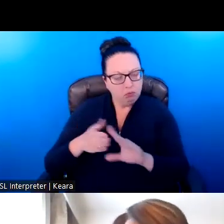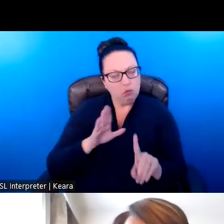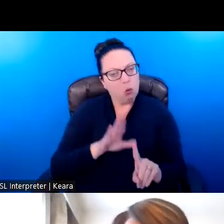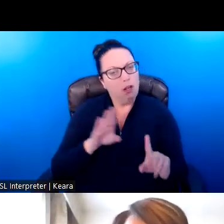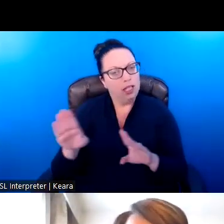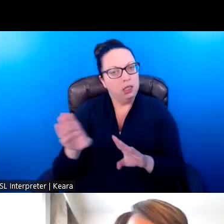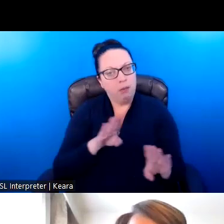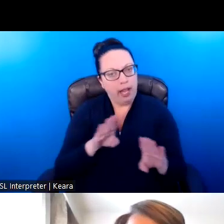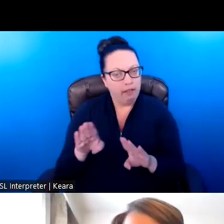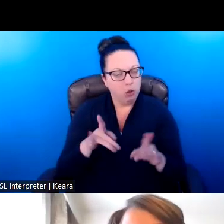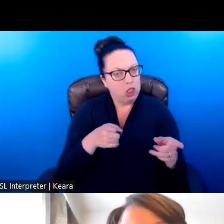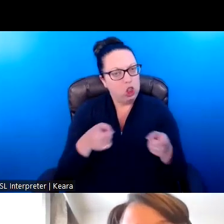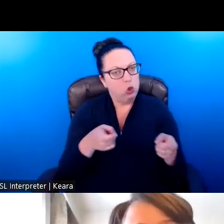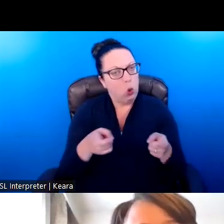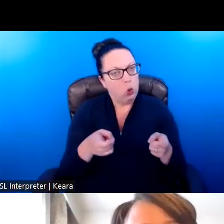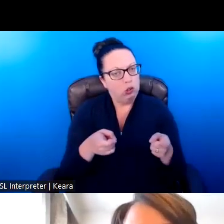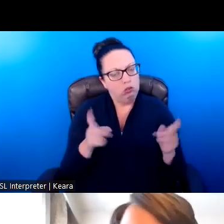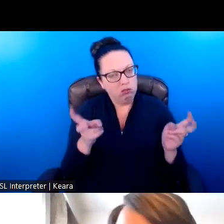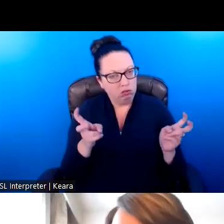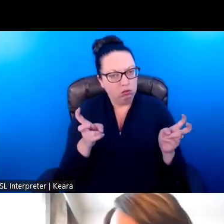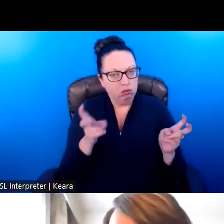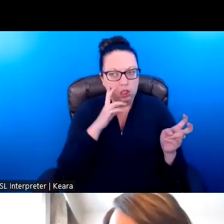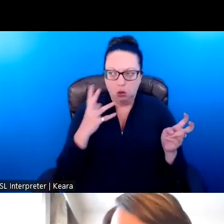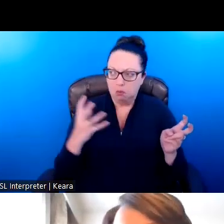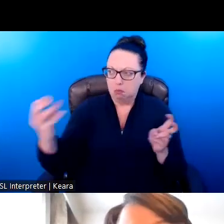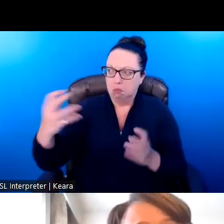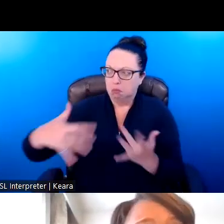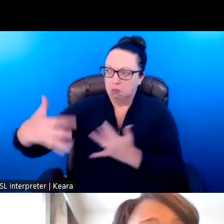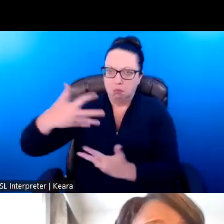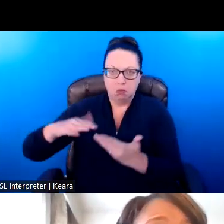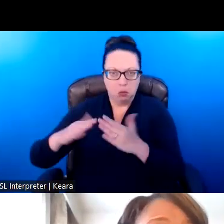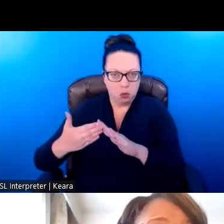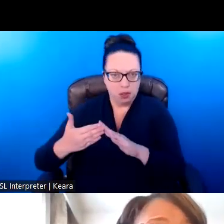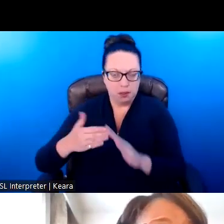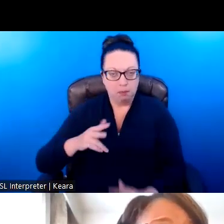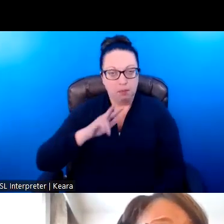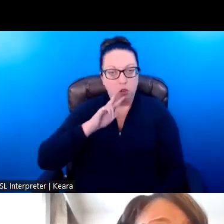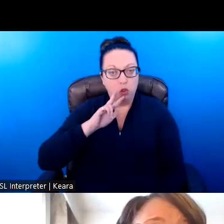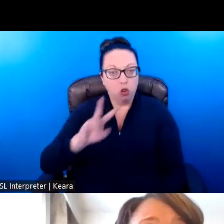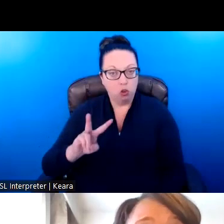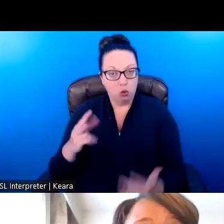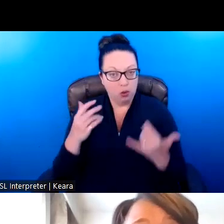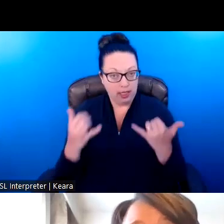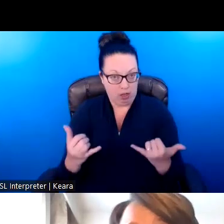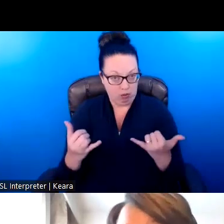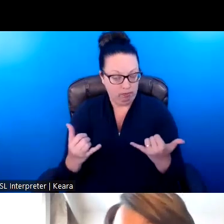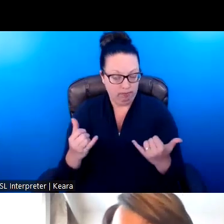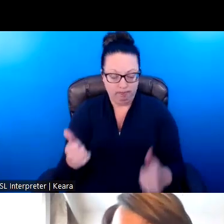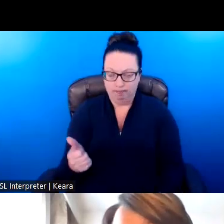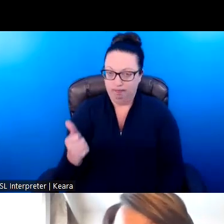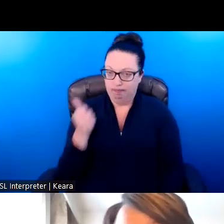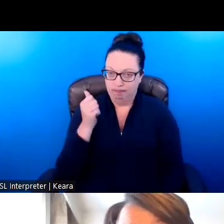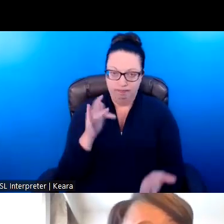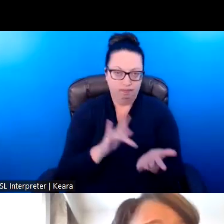was under control, so to speak. At 32 years old now, he has been unwilling to take his